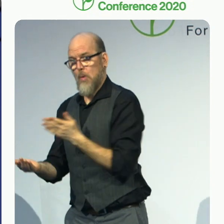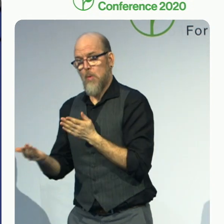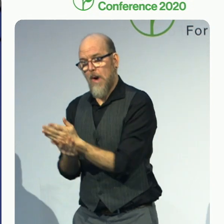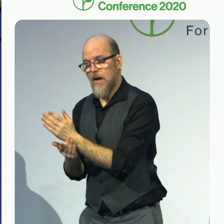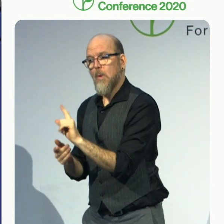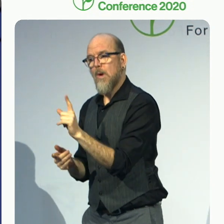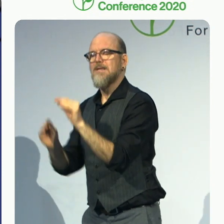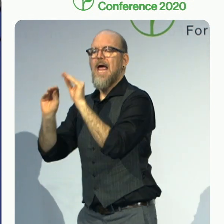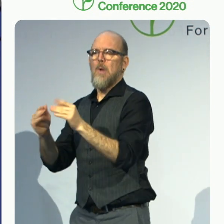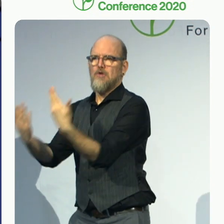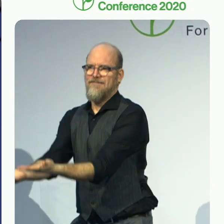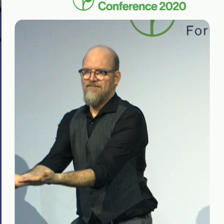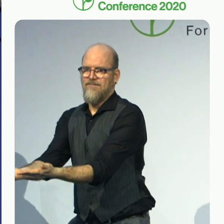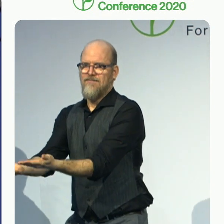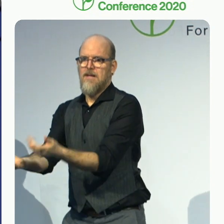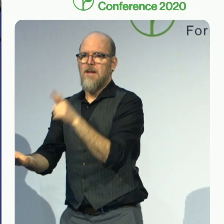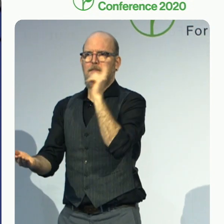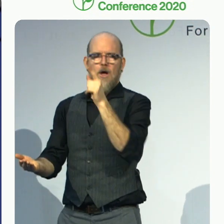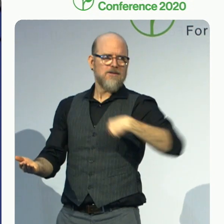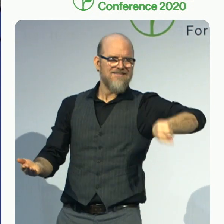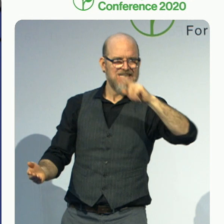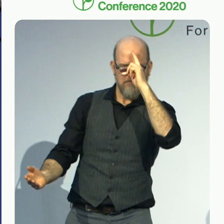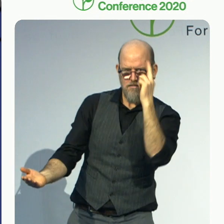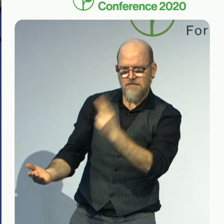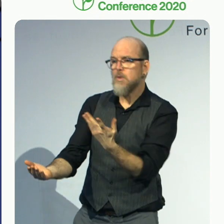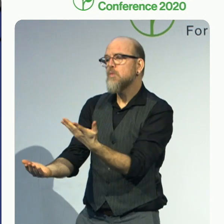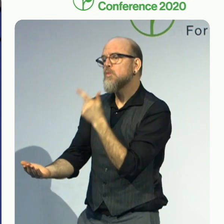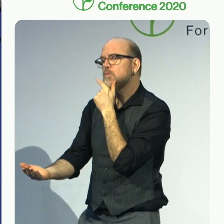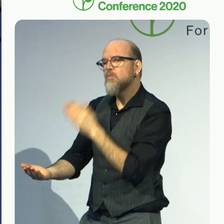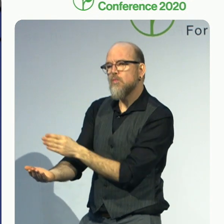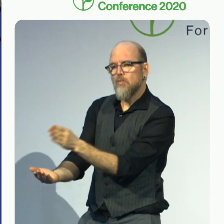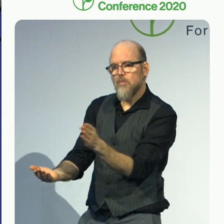where that should be. And if at some point we